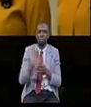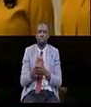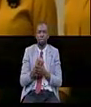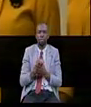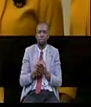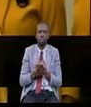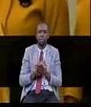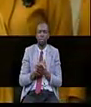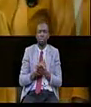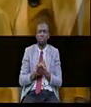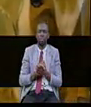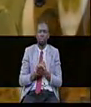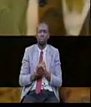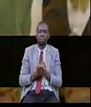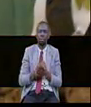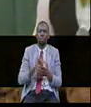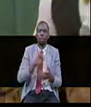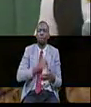cross. I